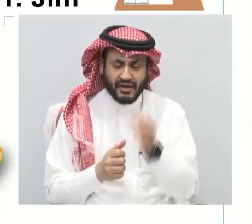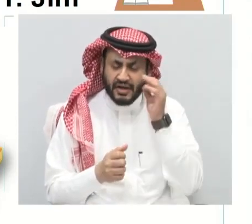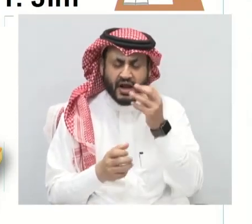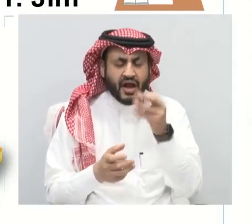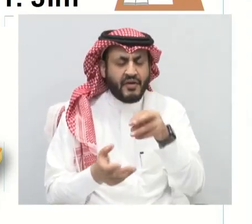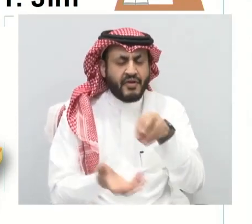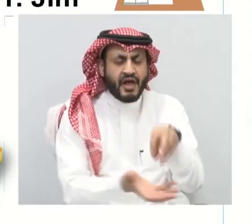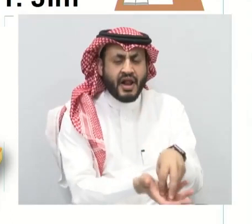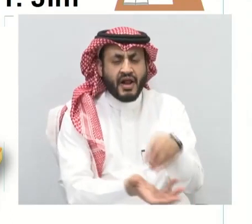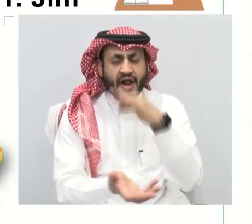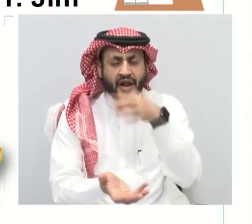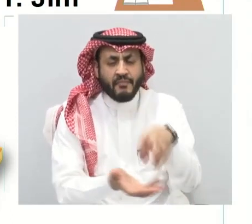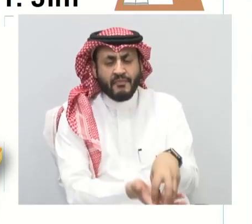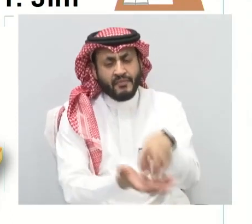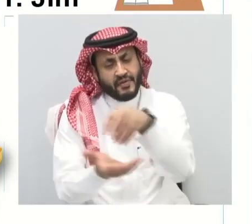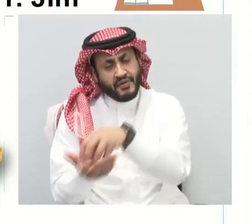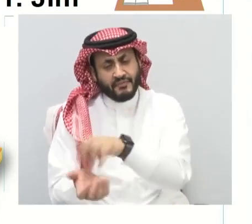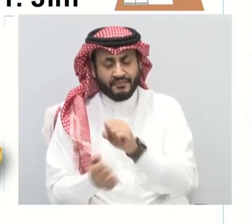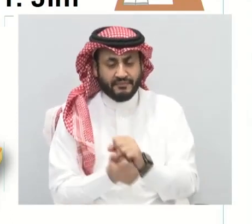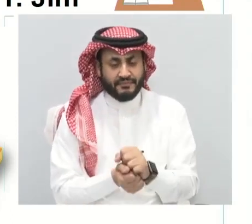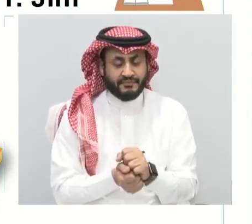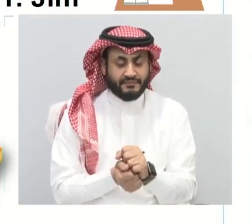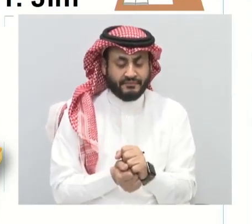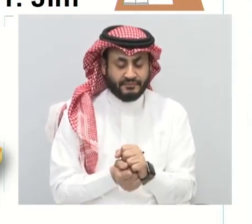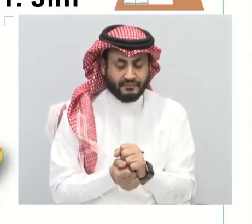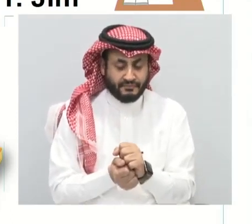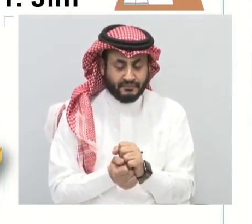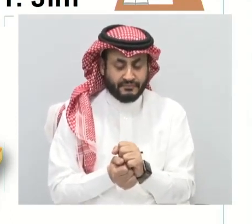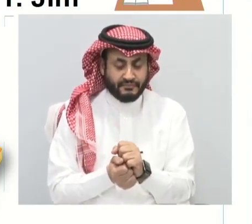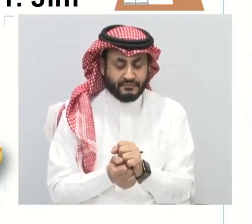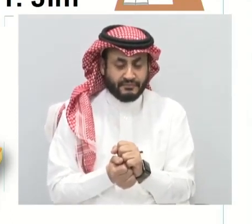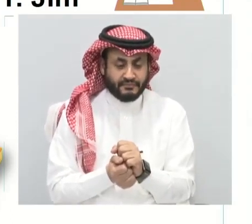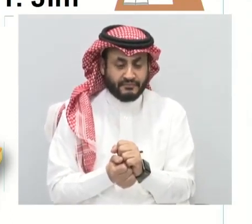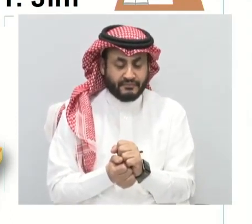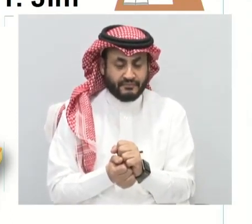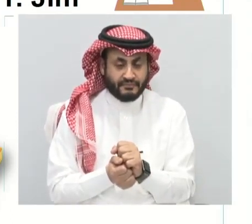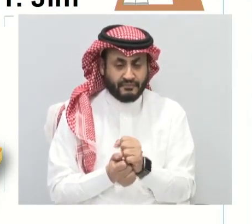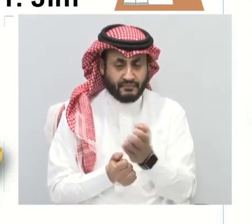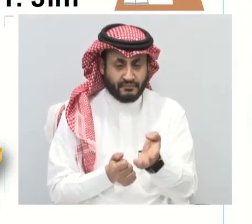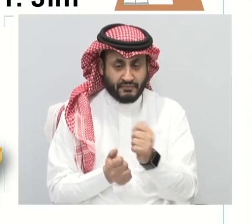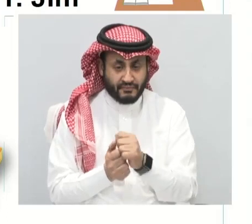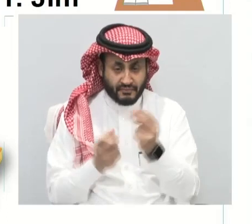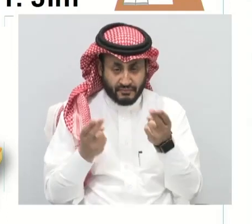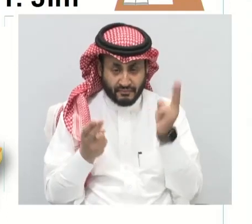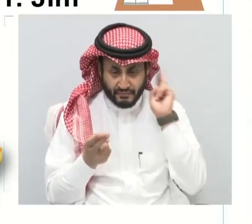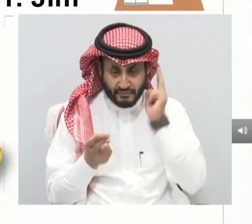report this message to write it as a note. Okay, let's listen.